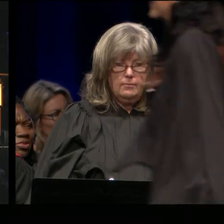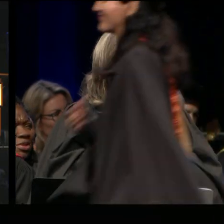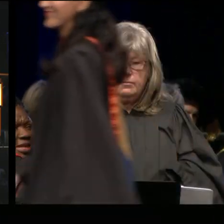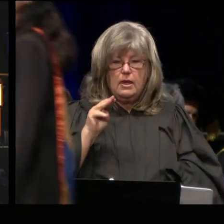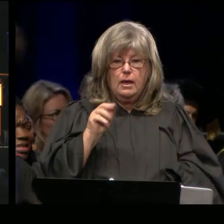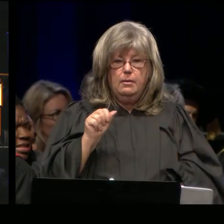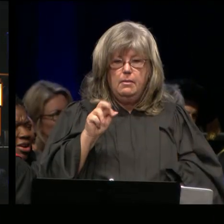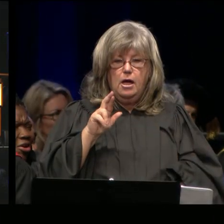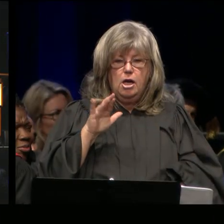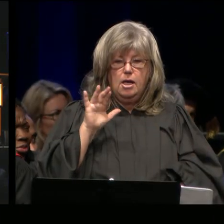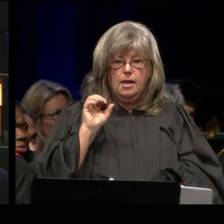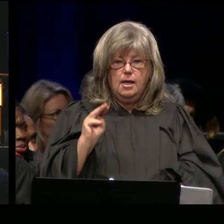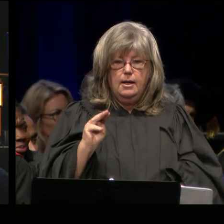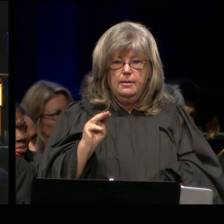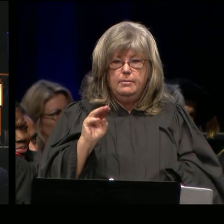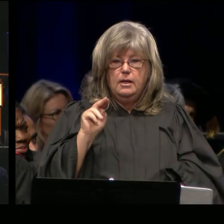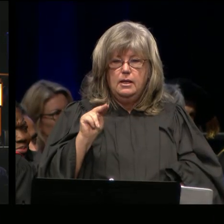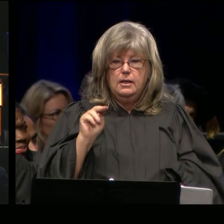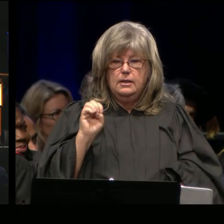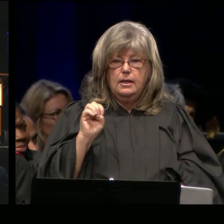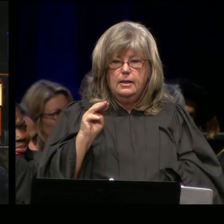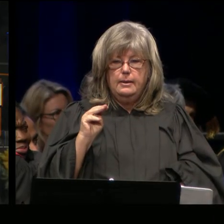Maryam Farugi Namatullahi.